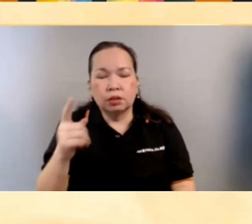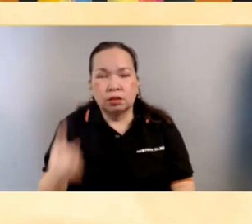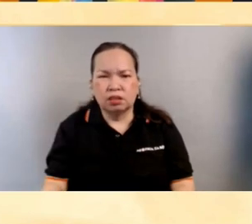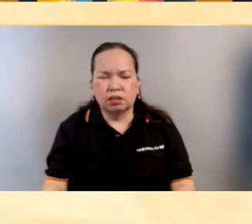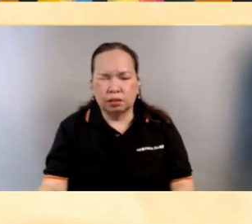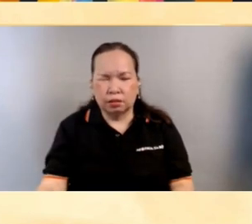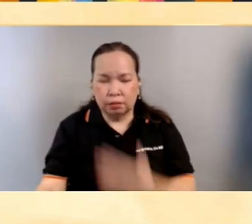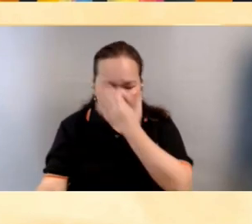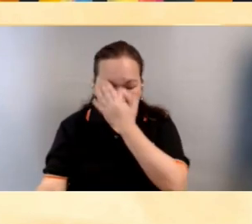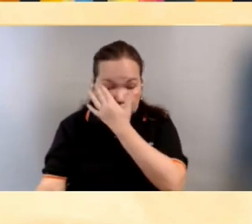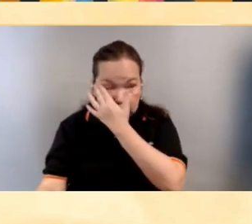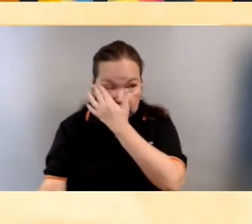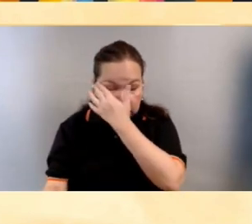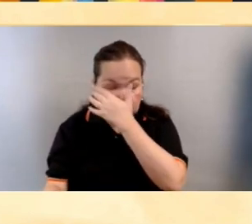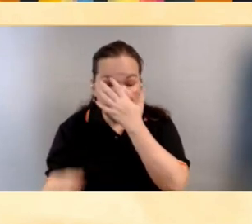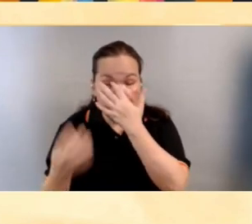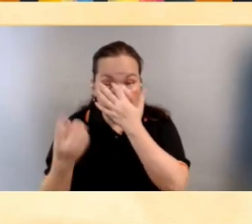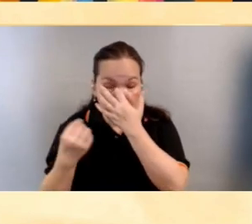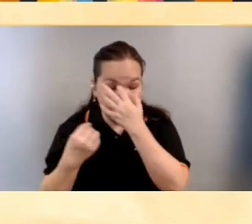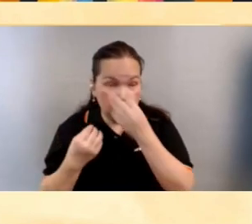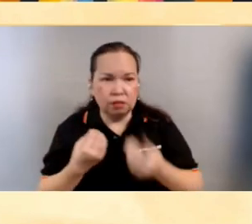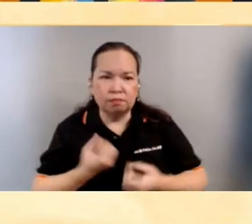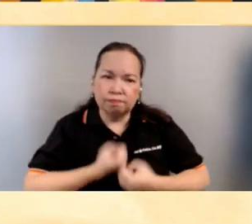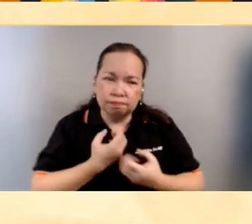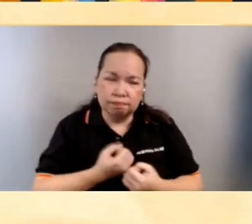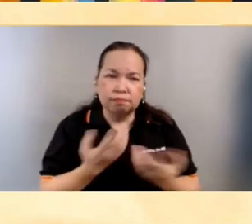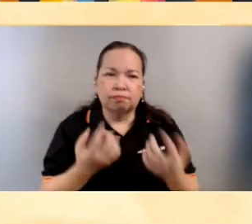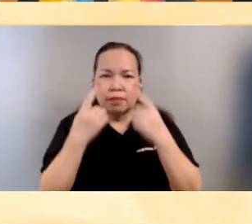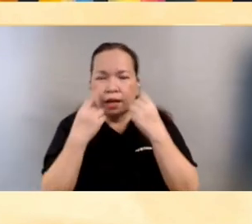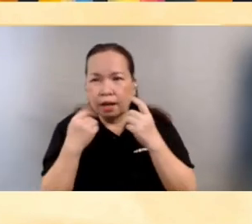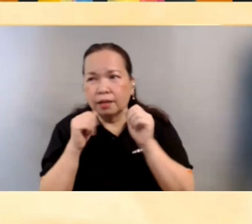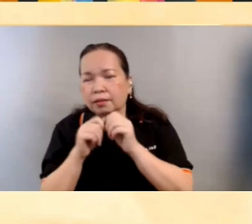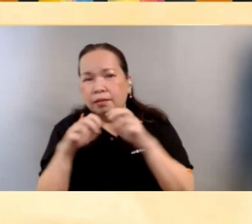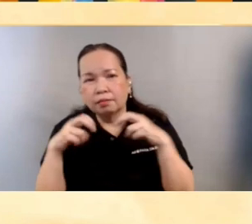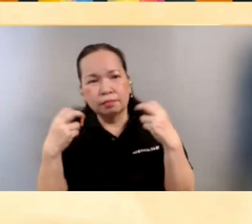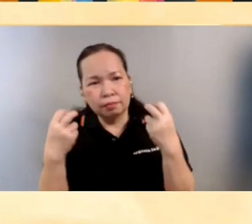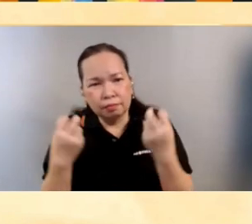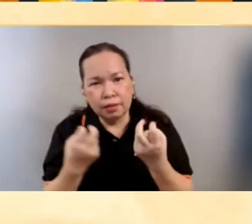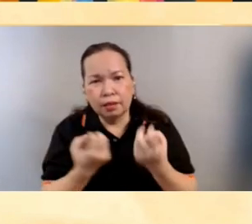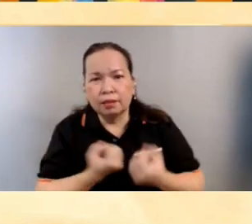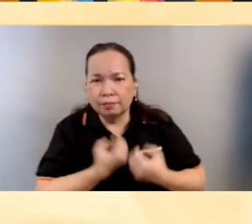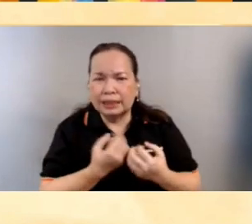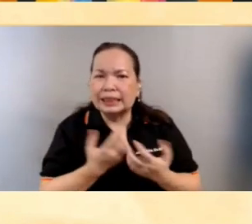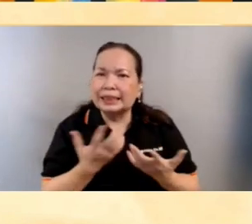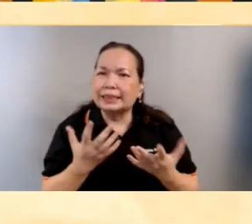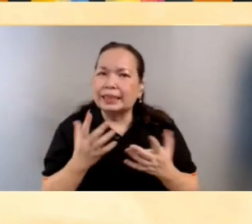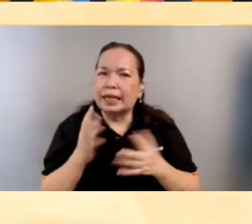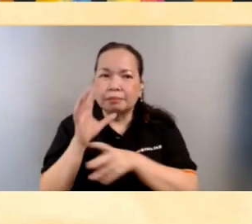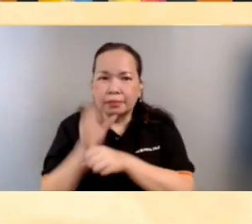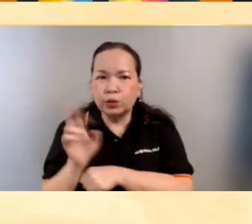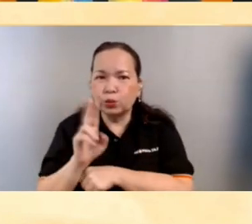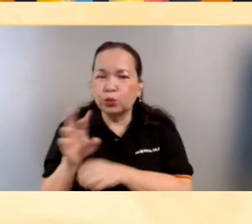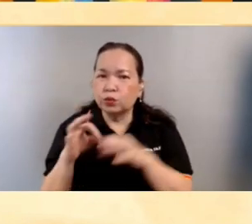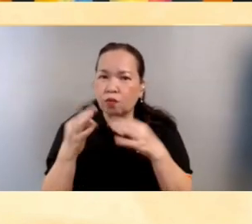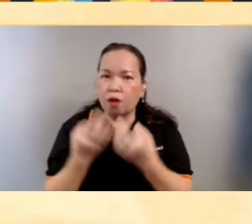the story again and again. We cry, we laugh, we eat together. These are rituals that are important, and I can say this